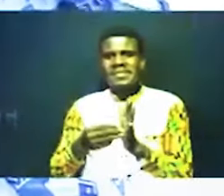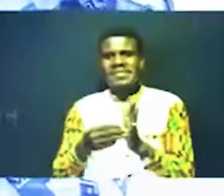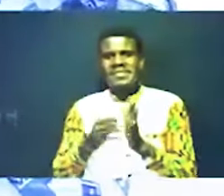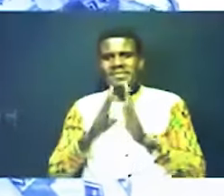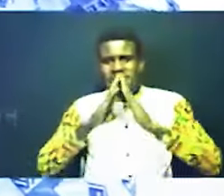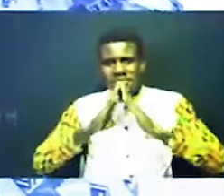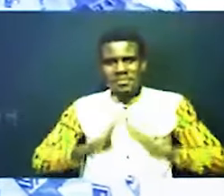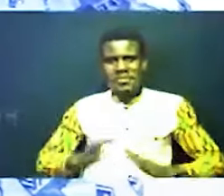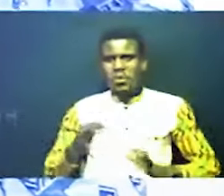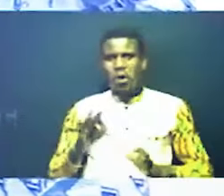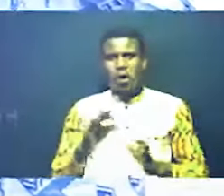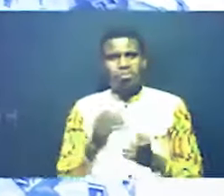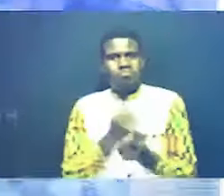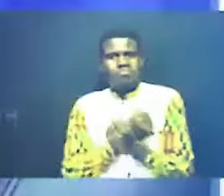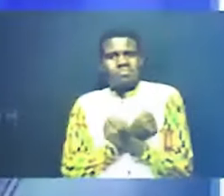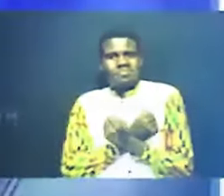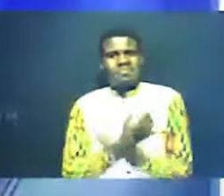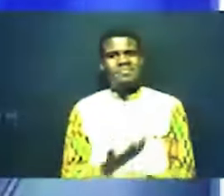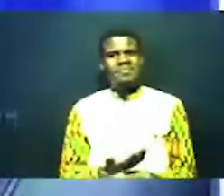very